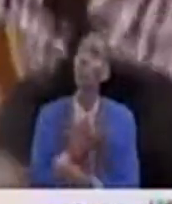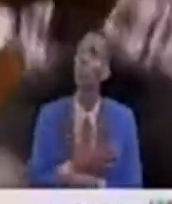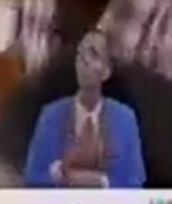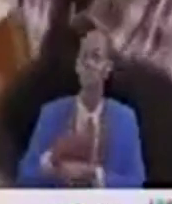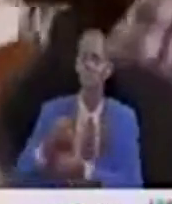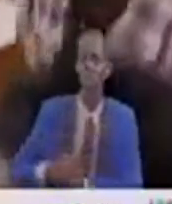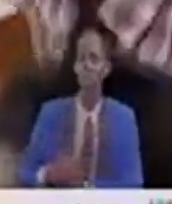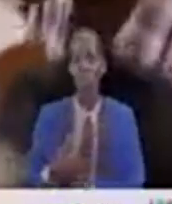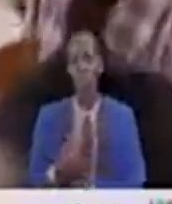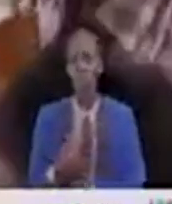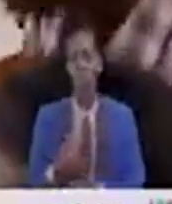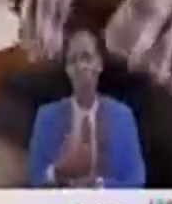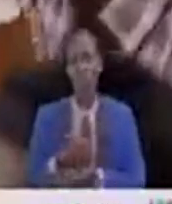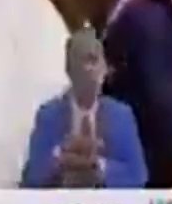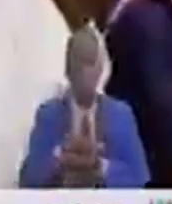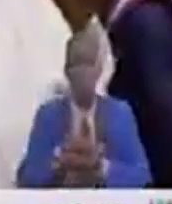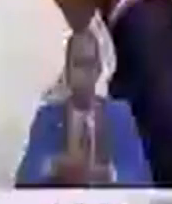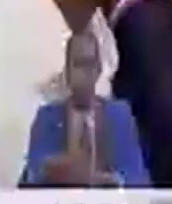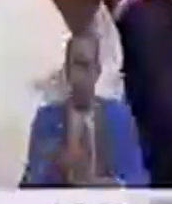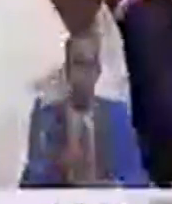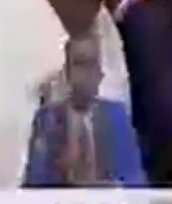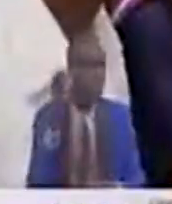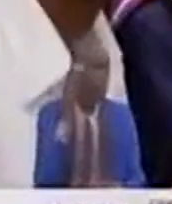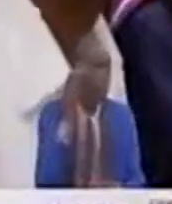Don't listen to the lies of other